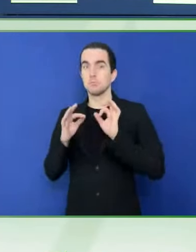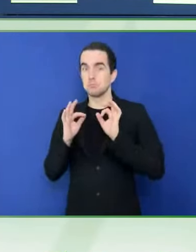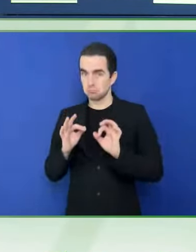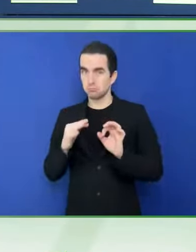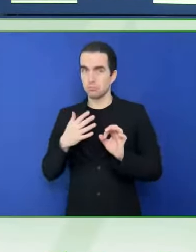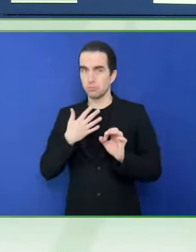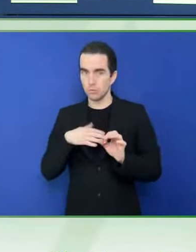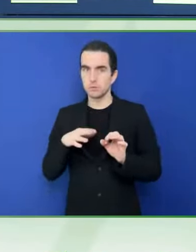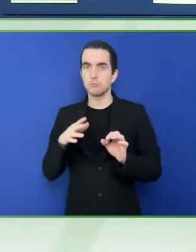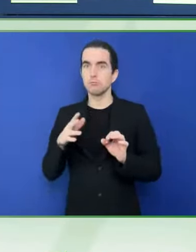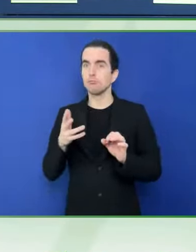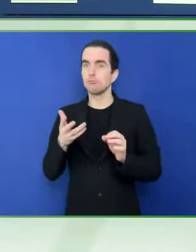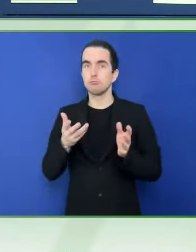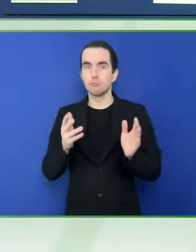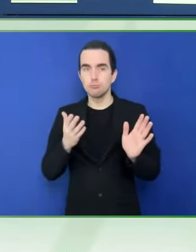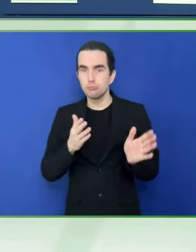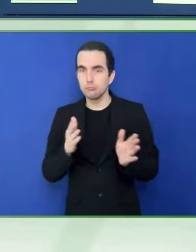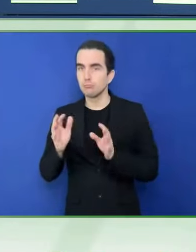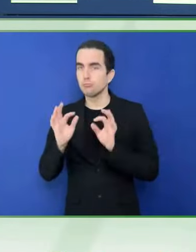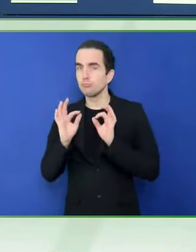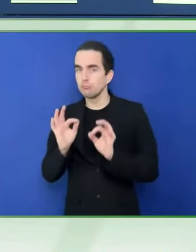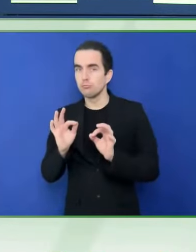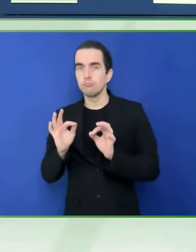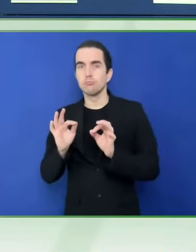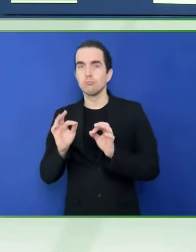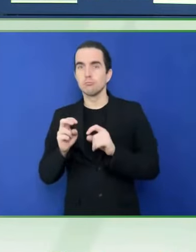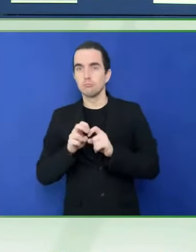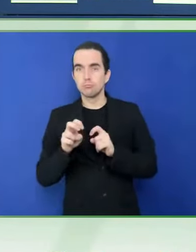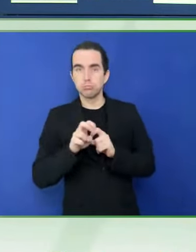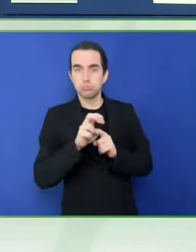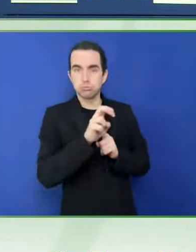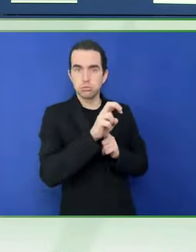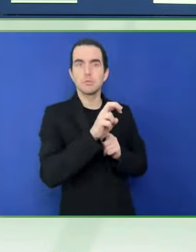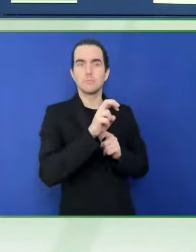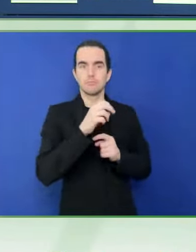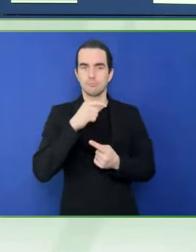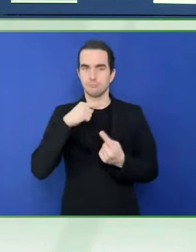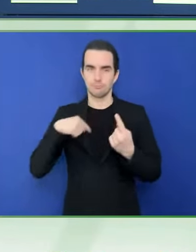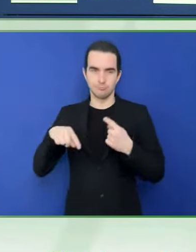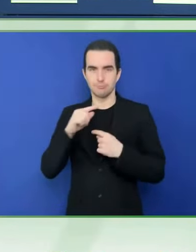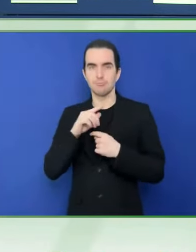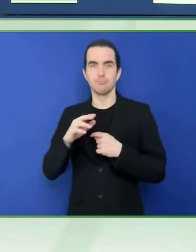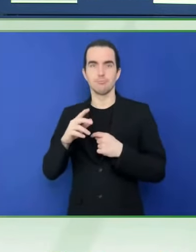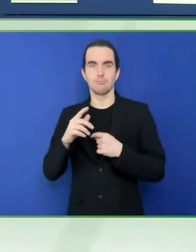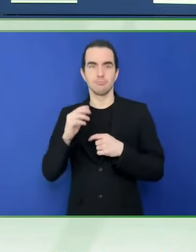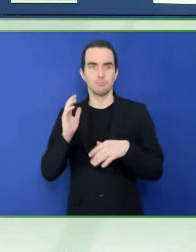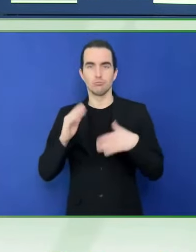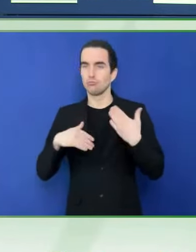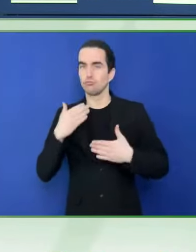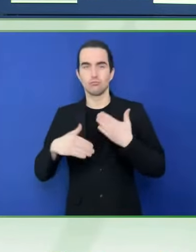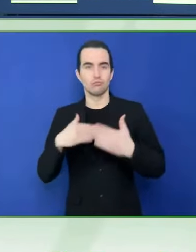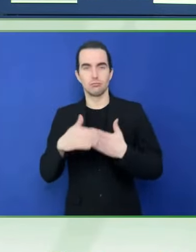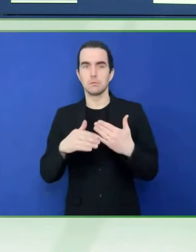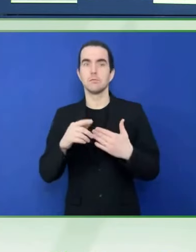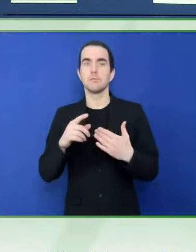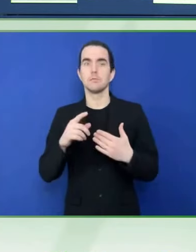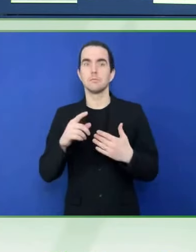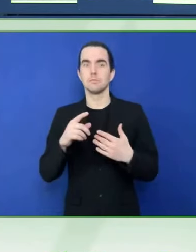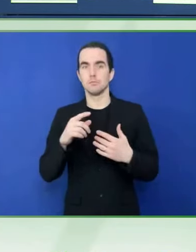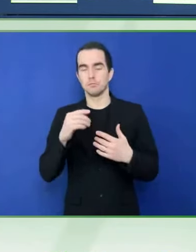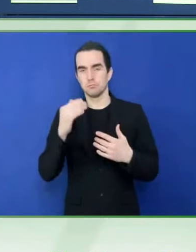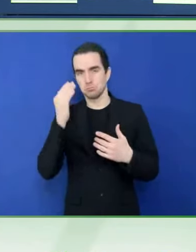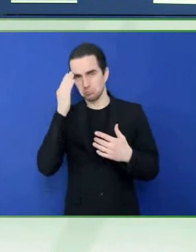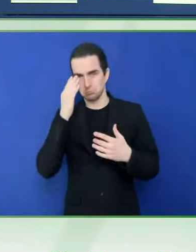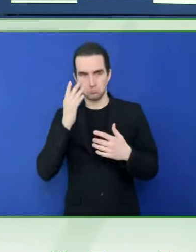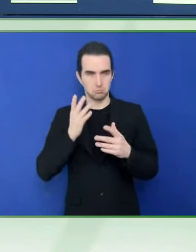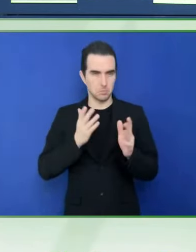We have realized that it happens that most of our passengers just come to